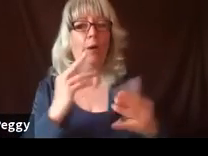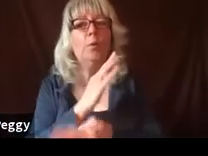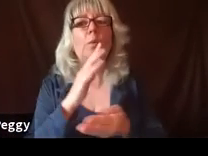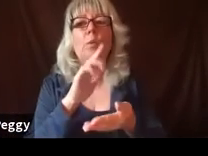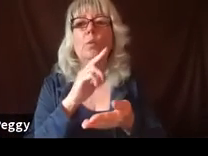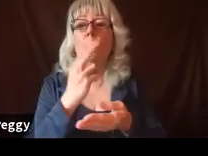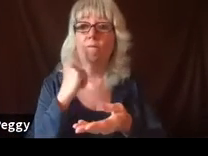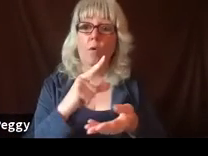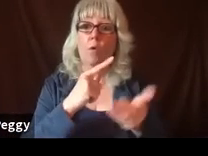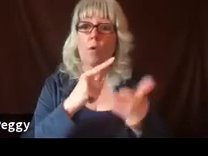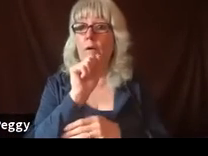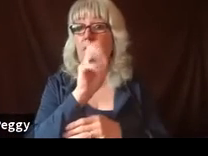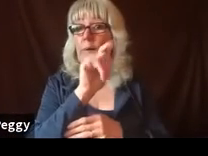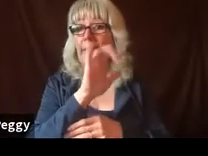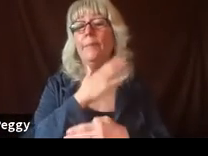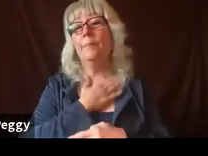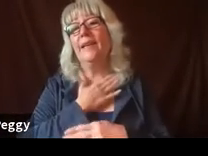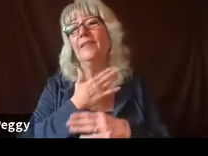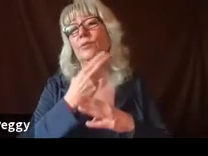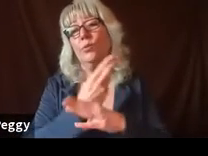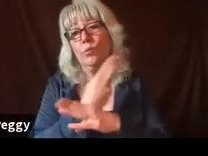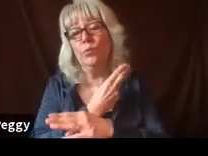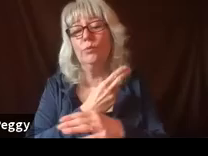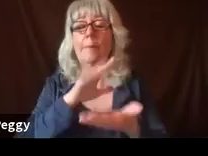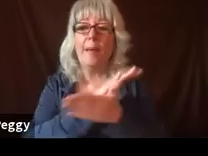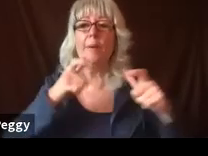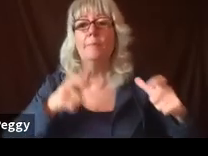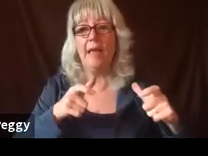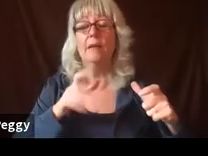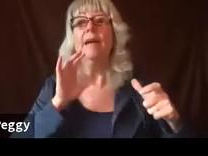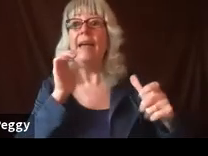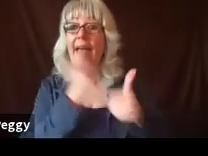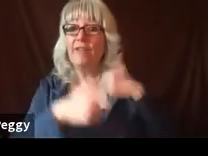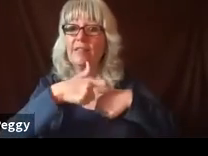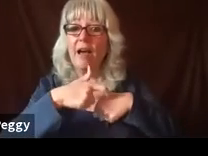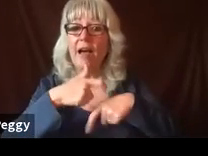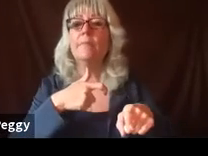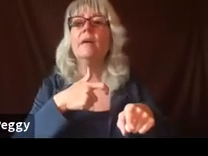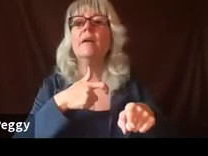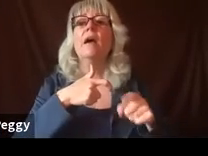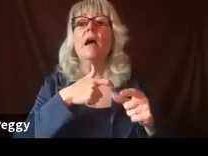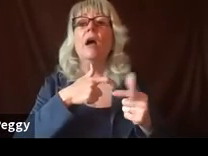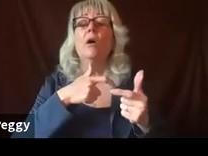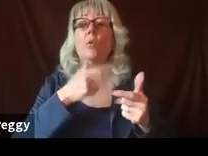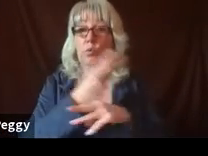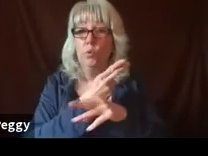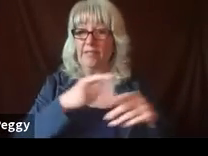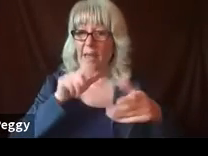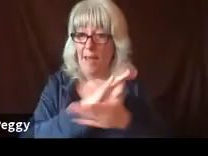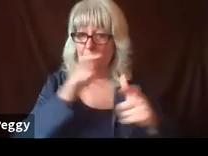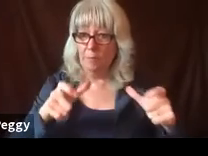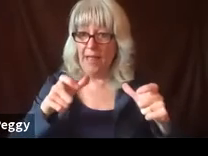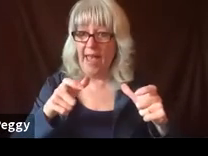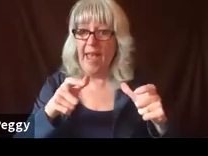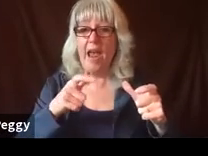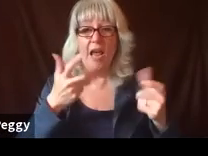for the acrylic. So every time you paint with acrylic paint on that paper plate, at the very end of the painting session, you're just going to smooth